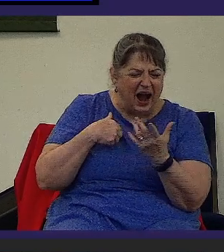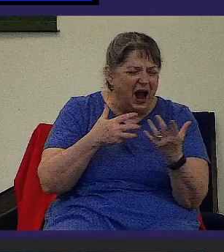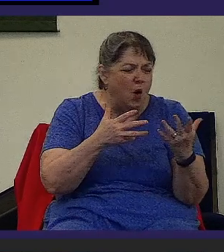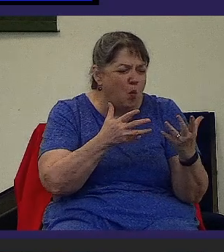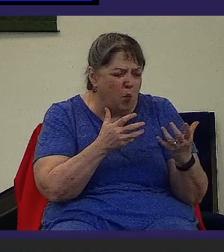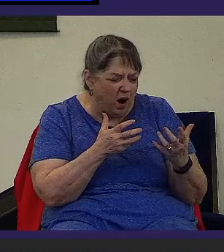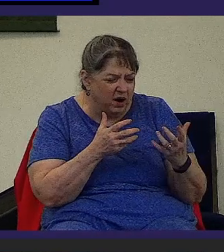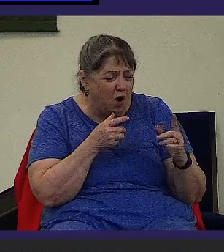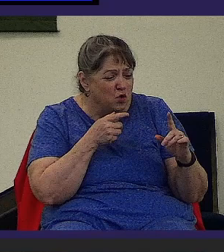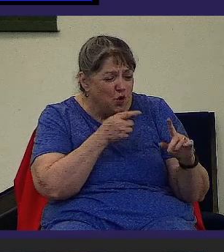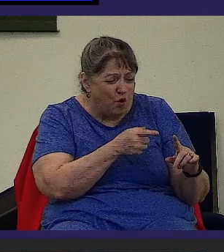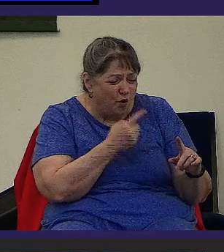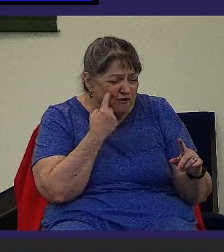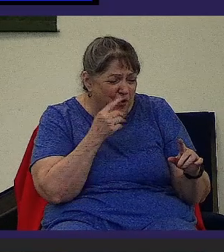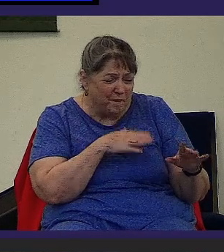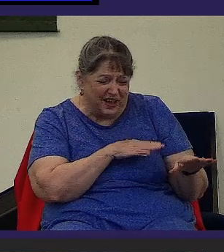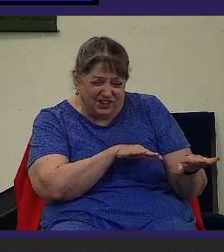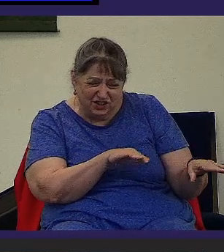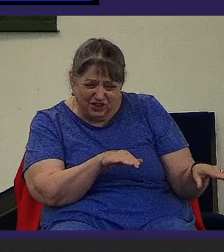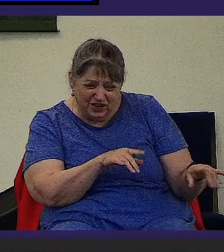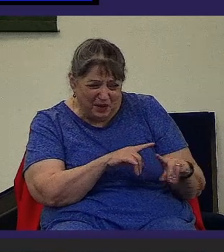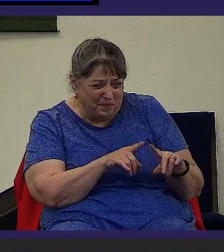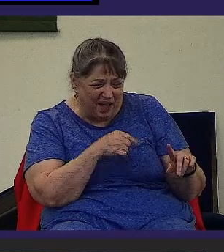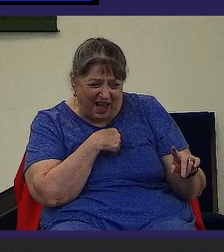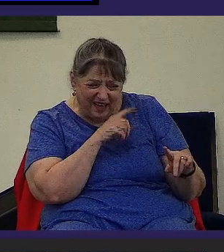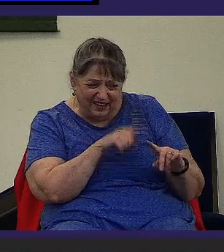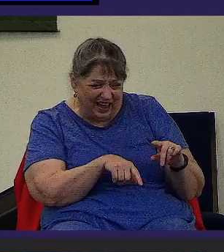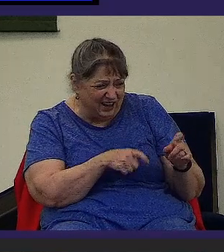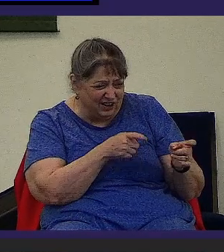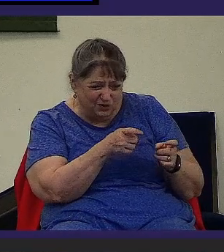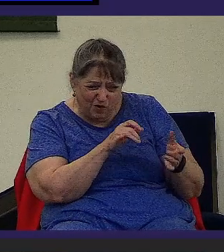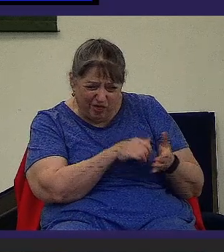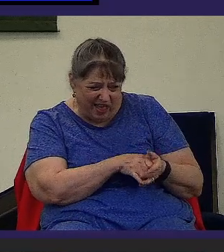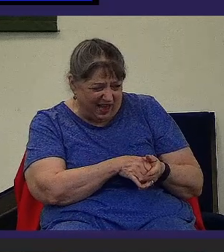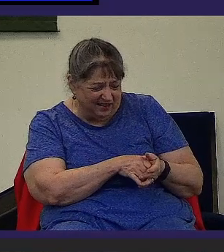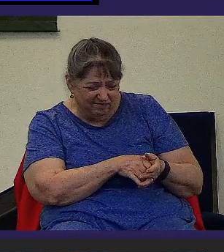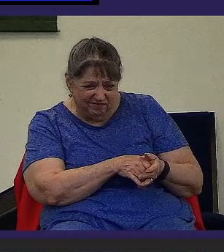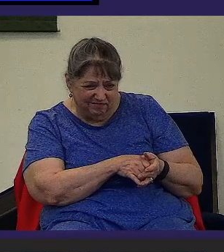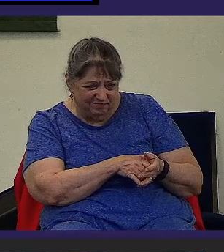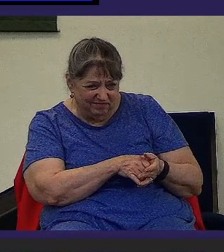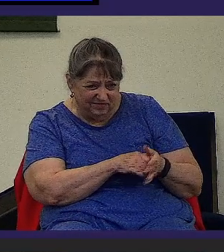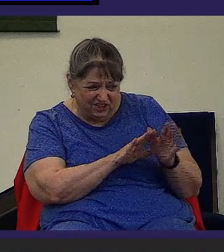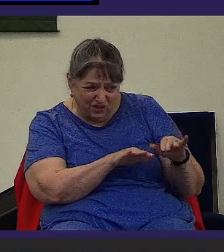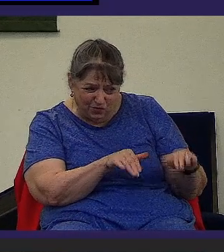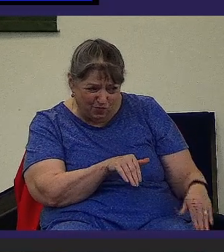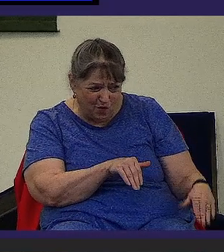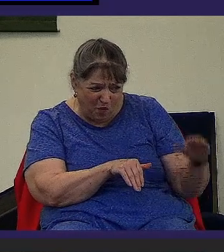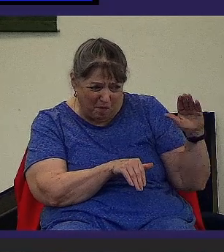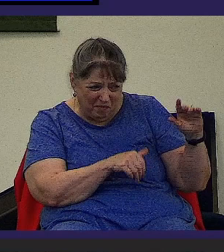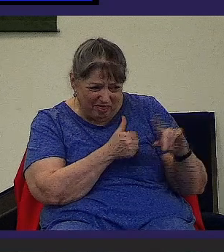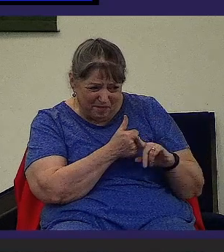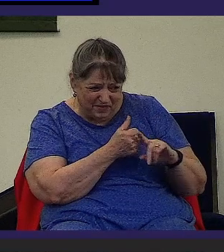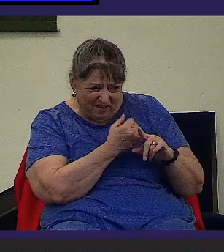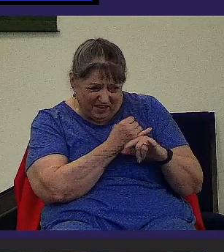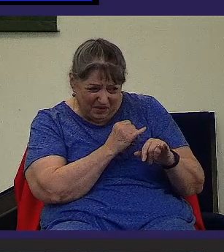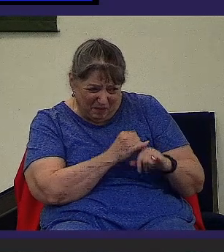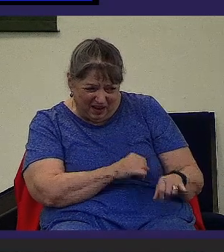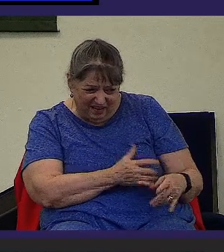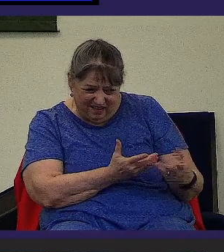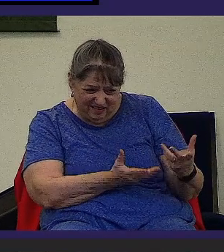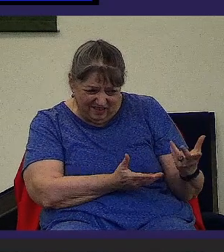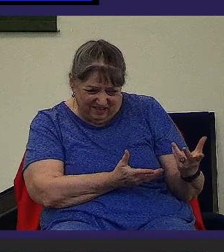spouses and for our friends and for our church and for people dynamic desires but the goal is something that only you can control